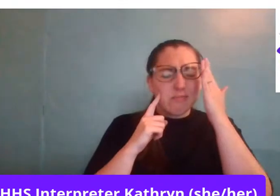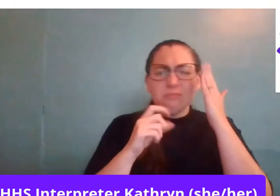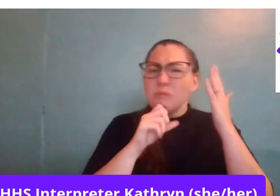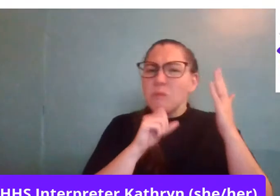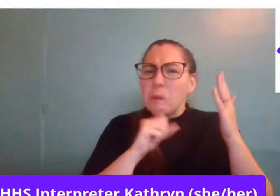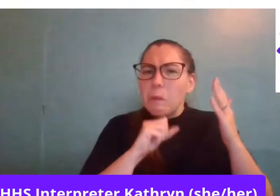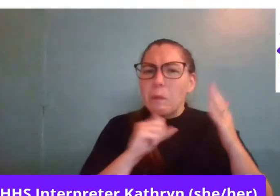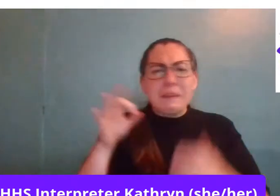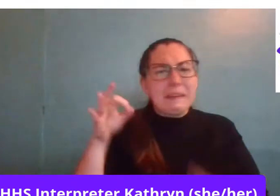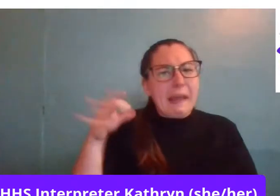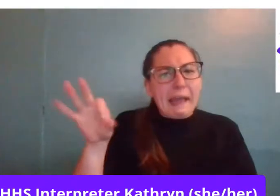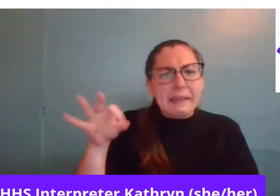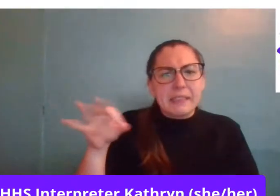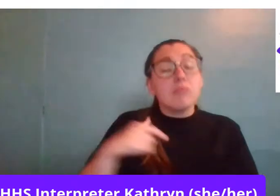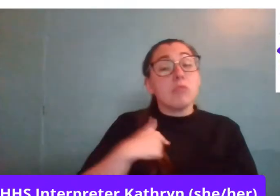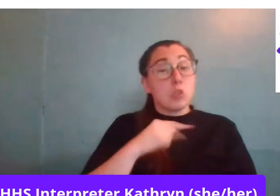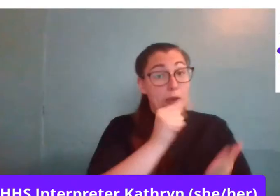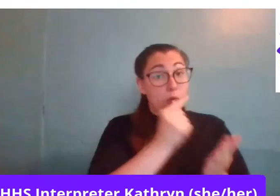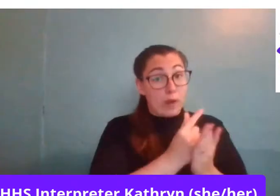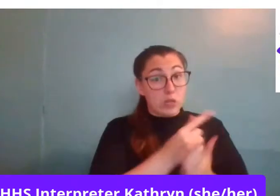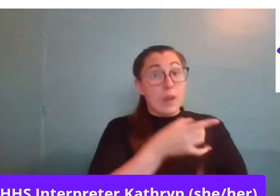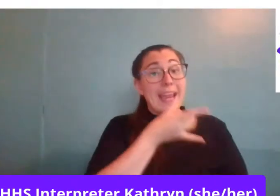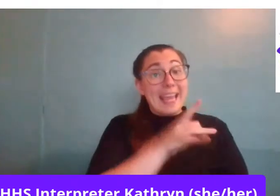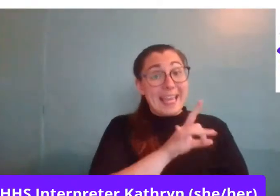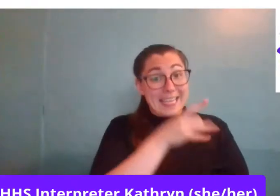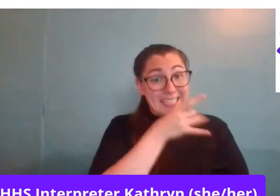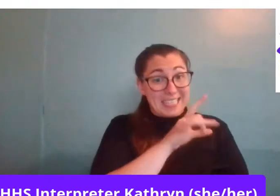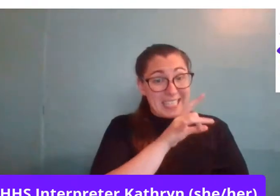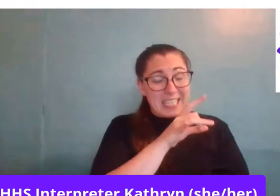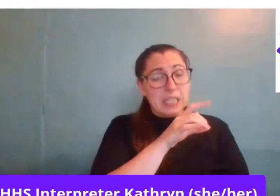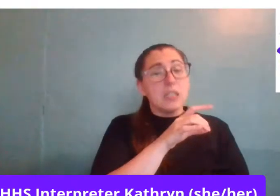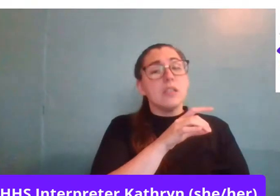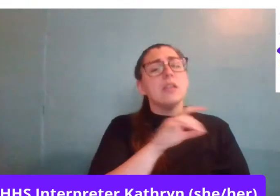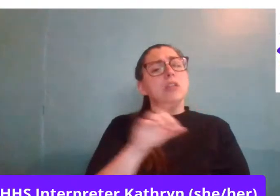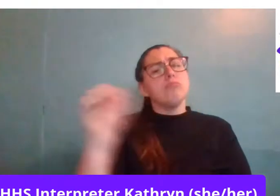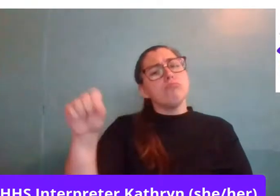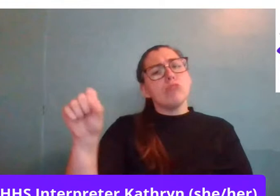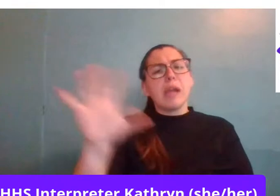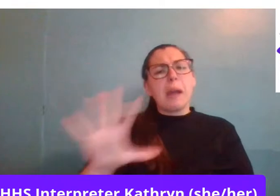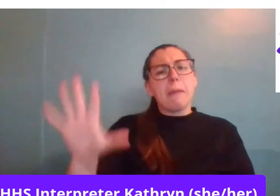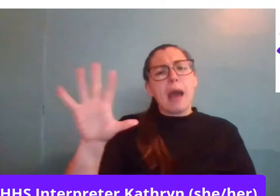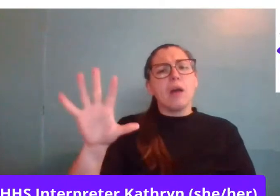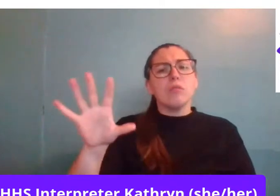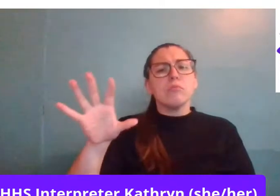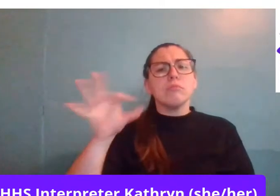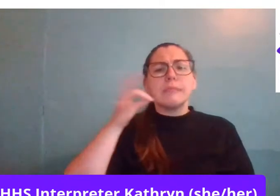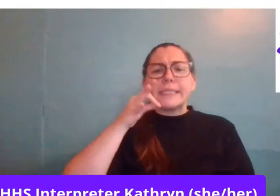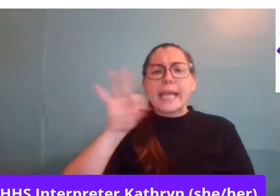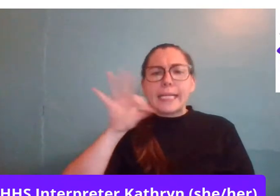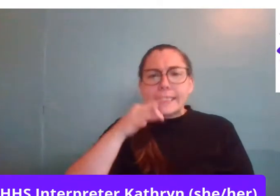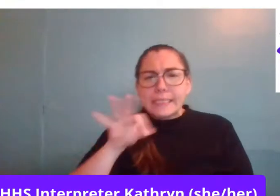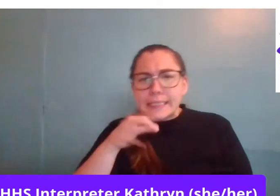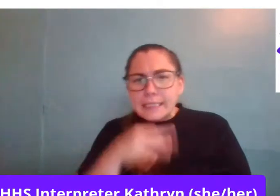years old, because I graduated at 18, so about, yeah, 19 years old. Just started,